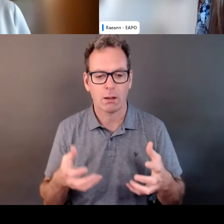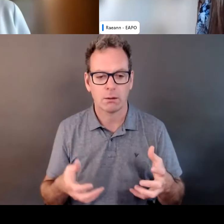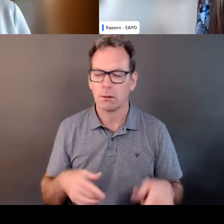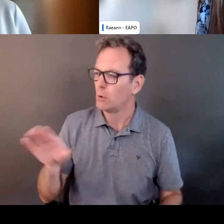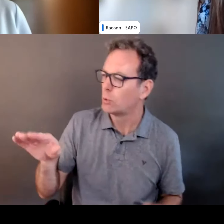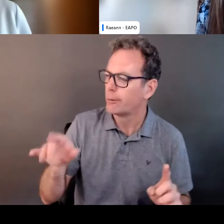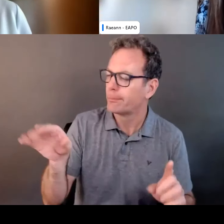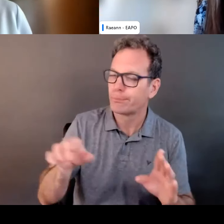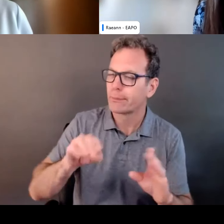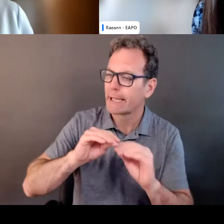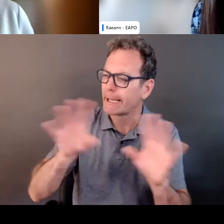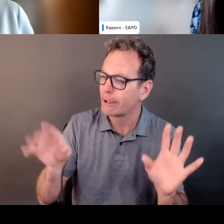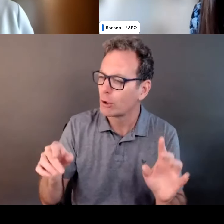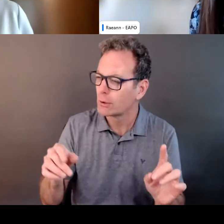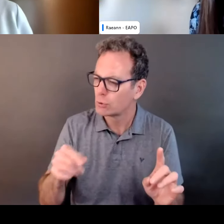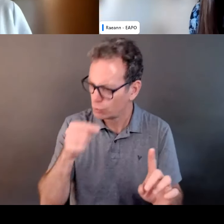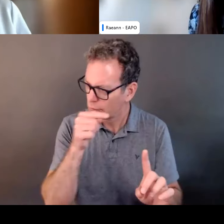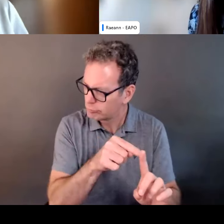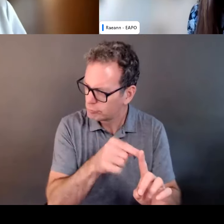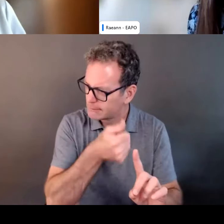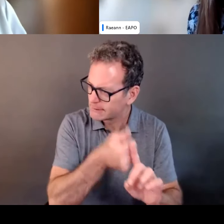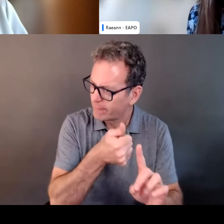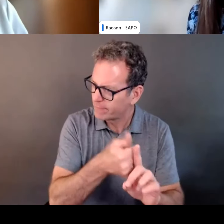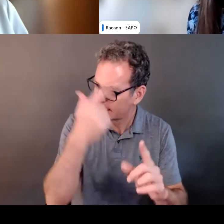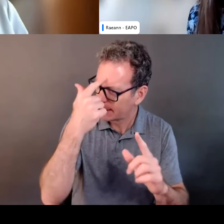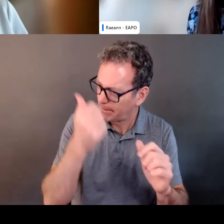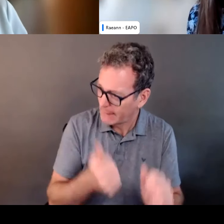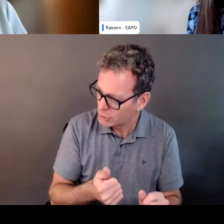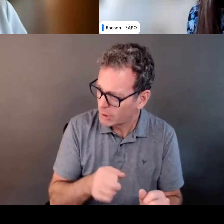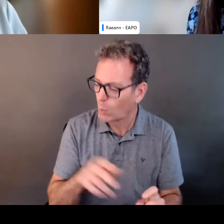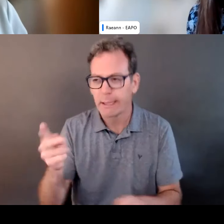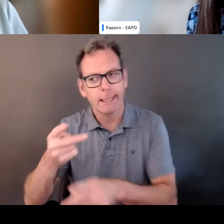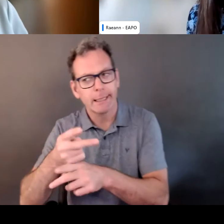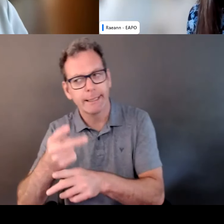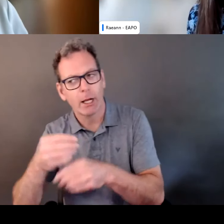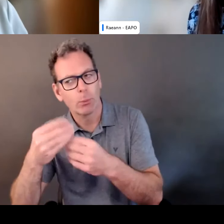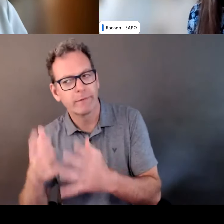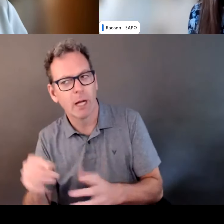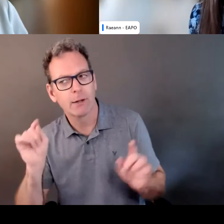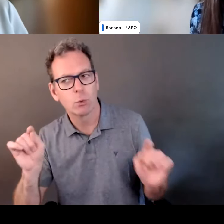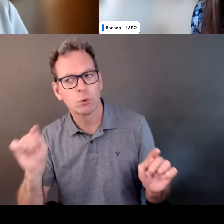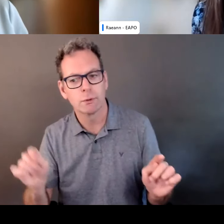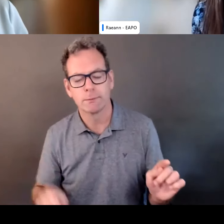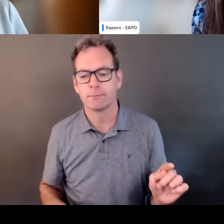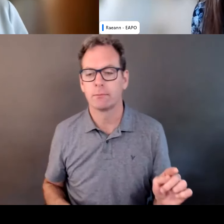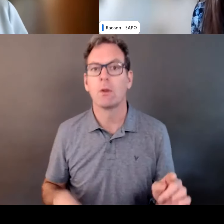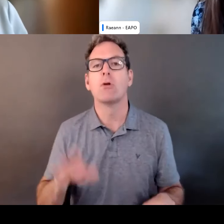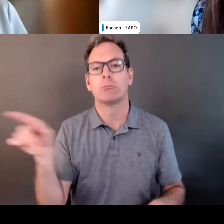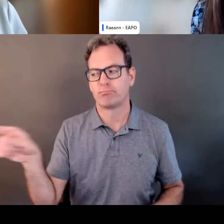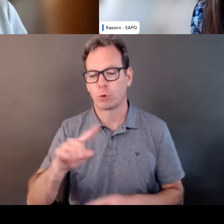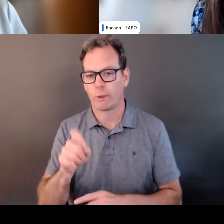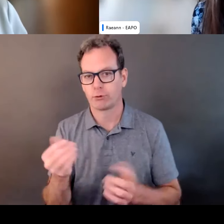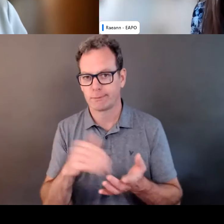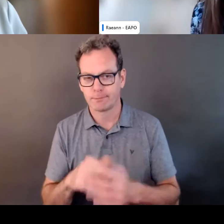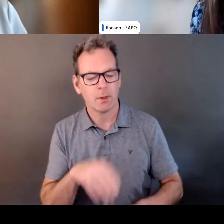person with dementia or the caregiver? So some people with dementia might start showing signs of suicide ideation. Partners